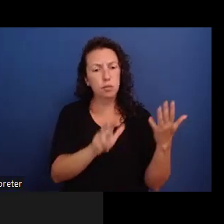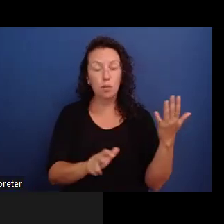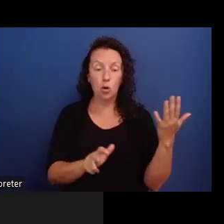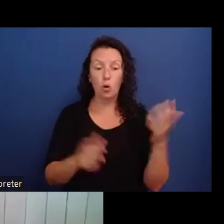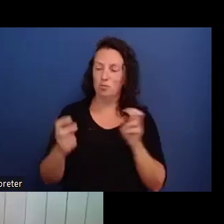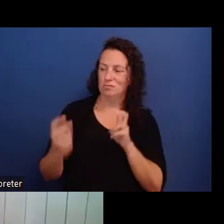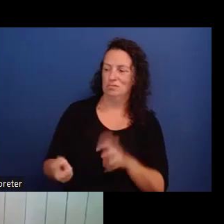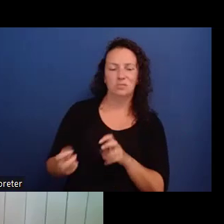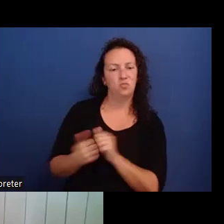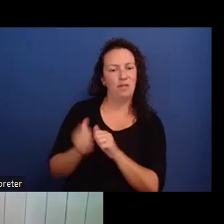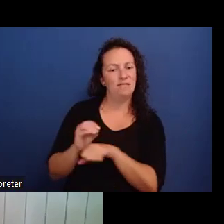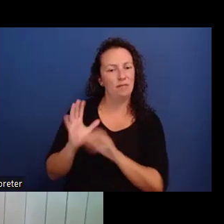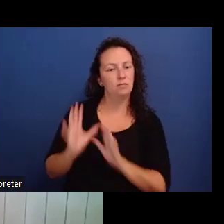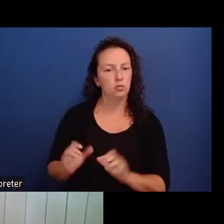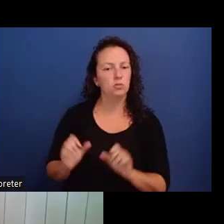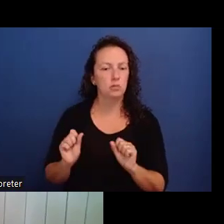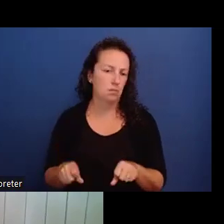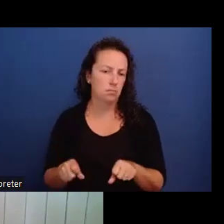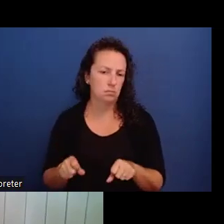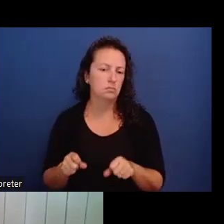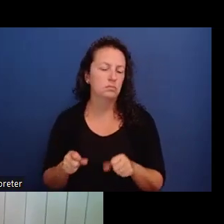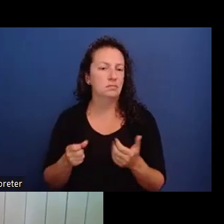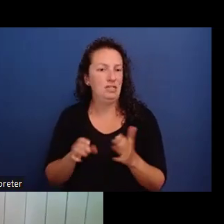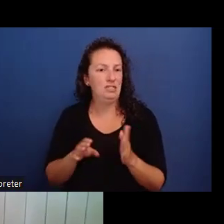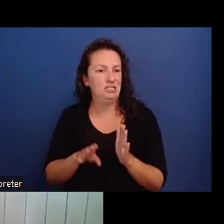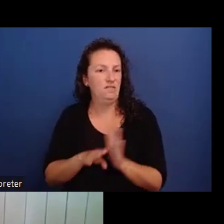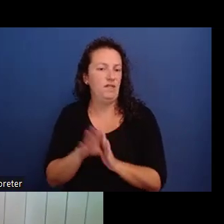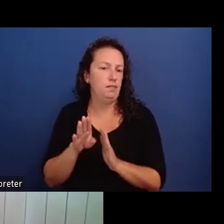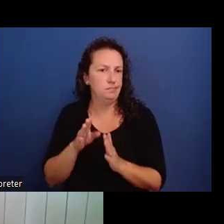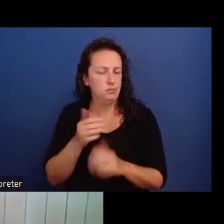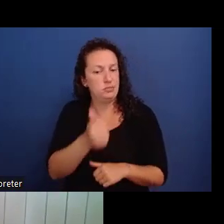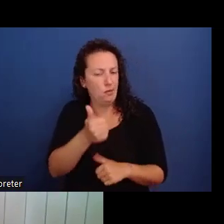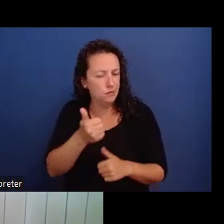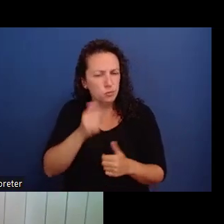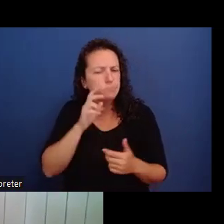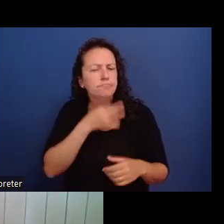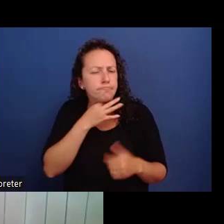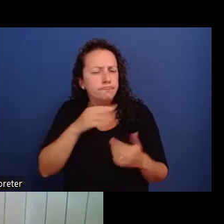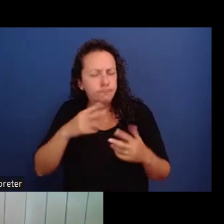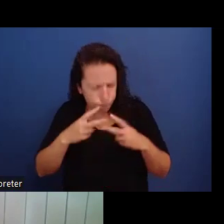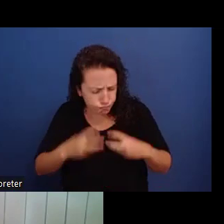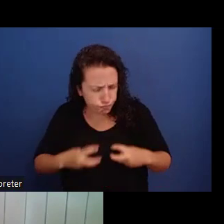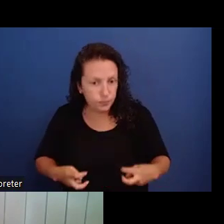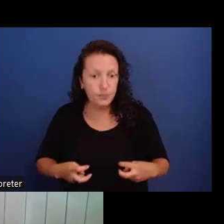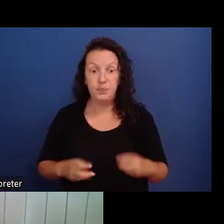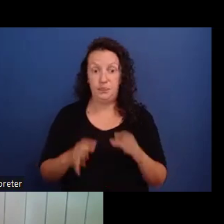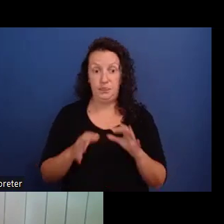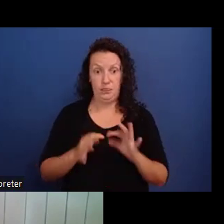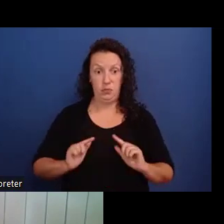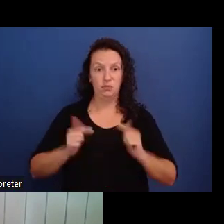of, develop your own sort of knowledge. So we're going to stop